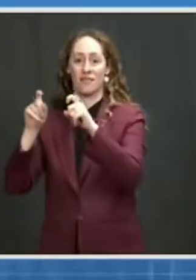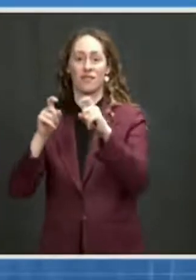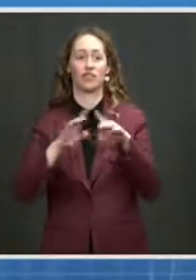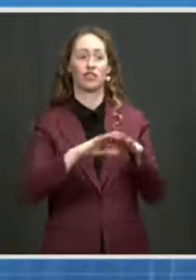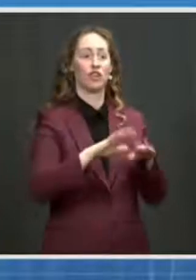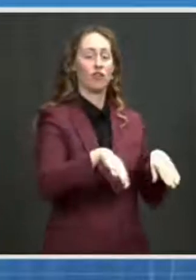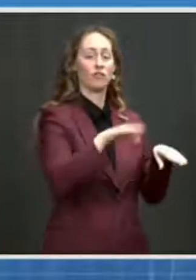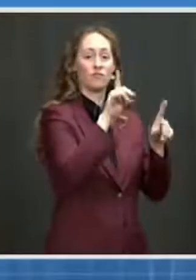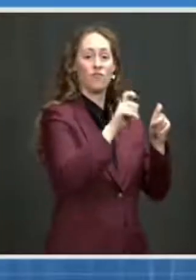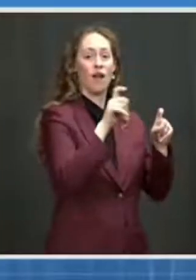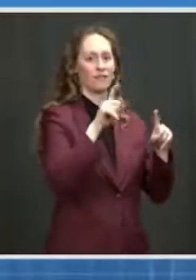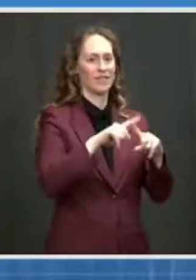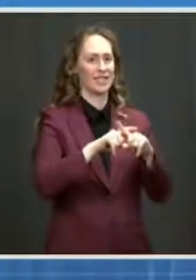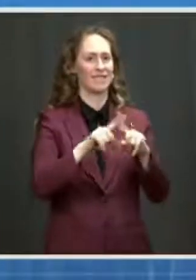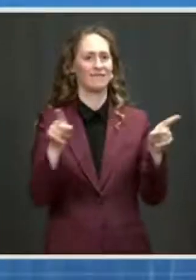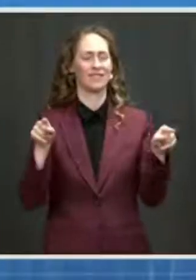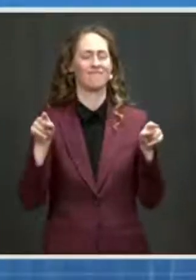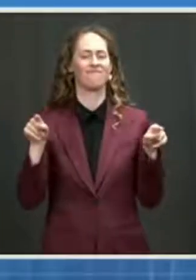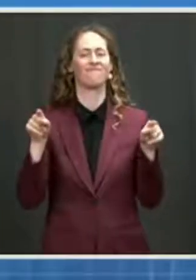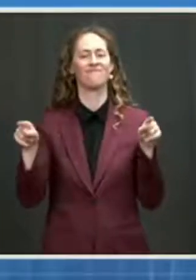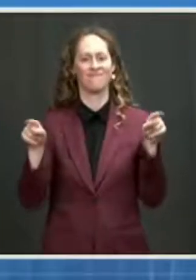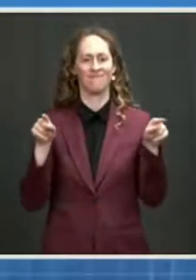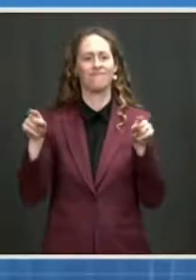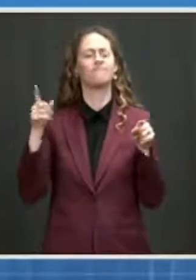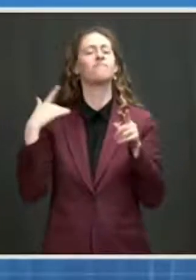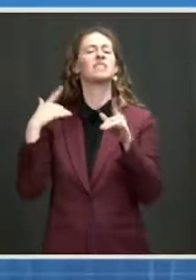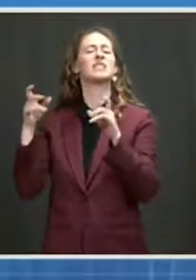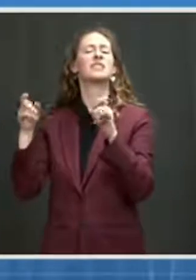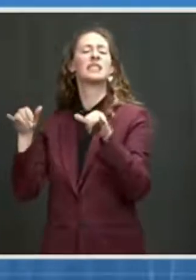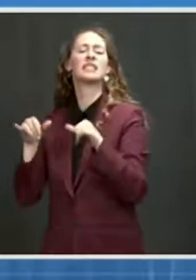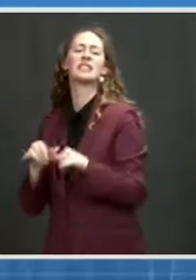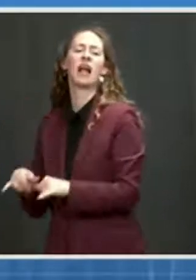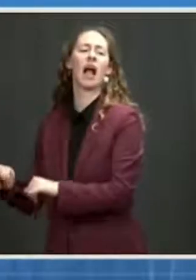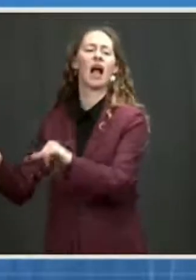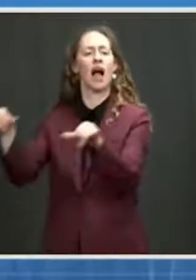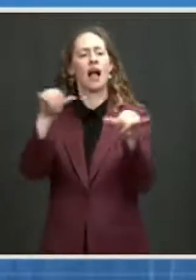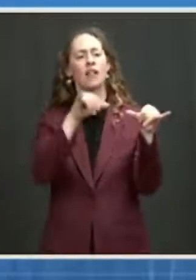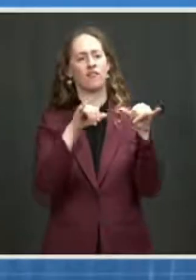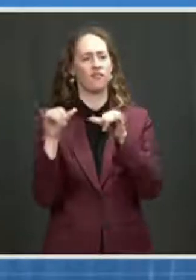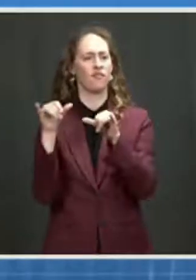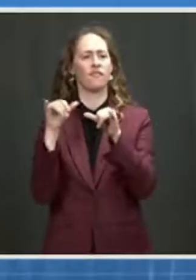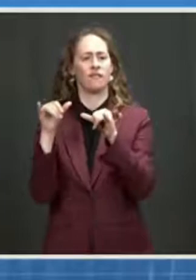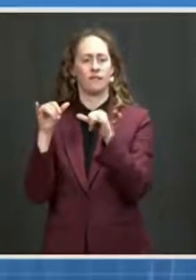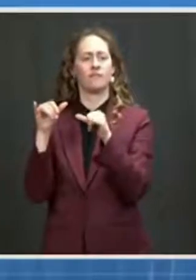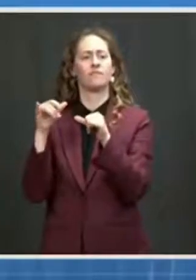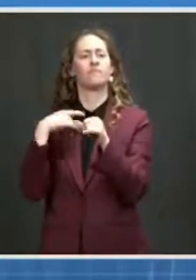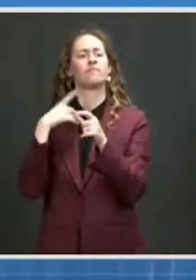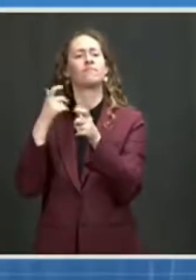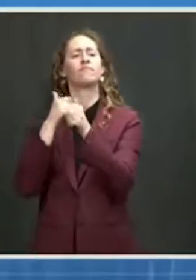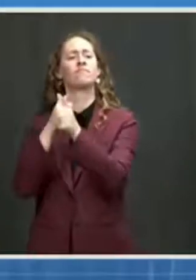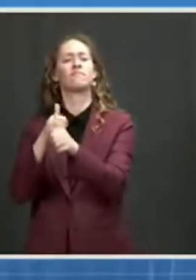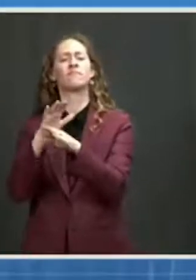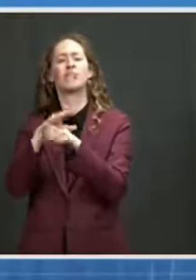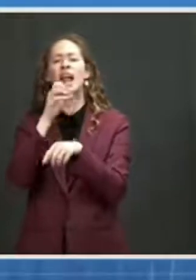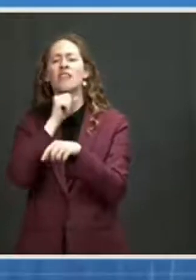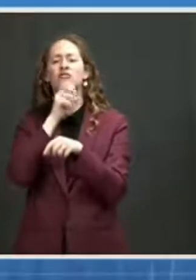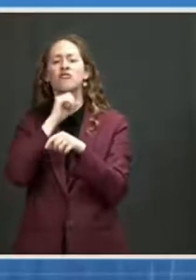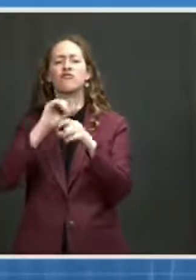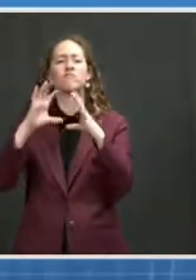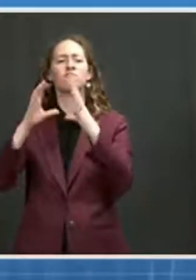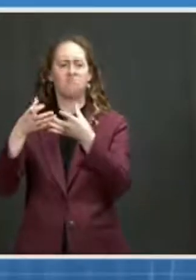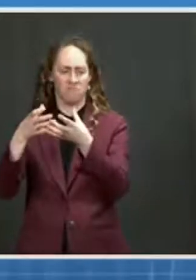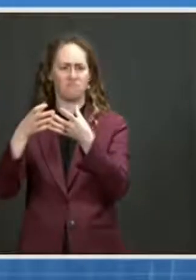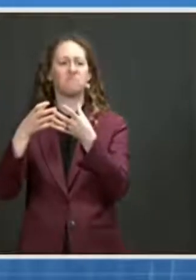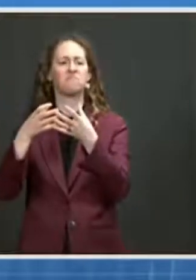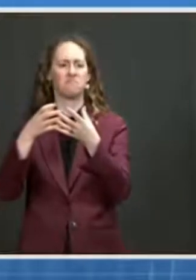anything unusual, what's called an age de-escalation and a dose de-escalation study, where you